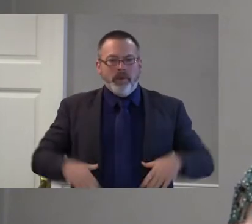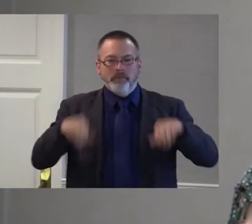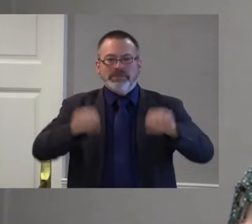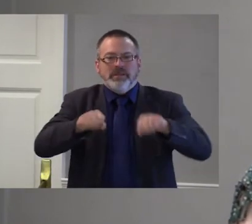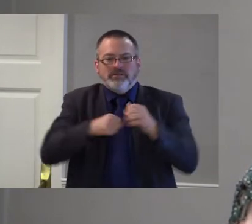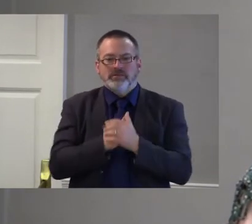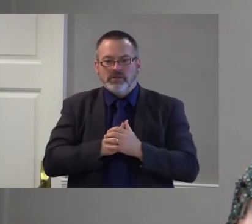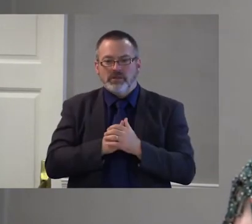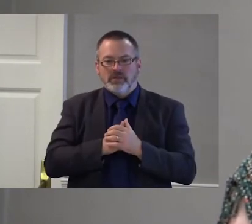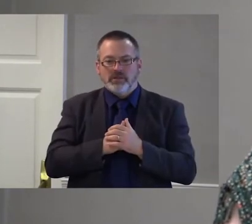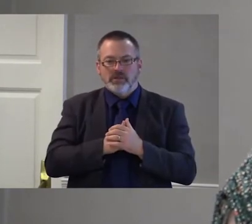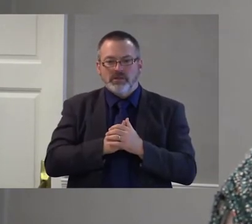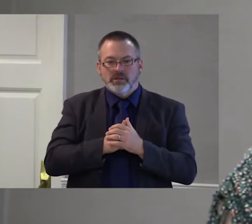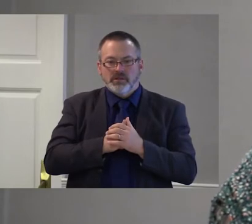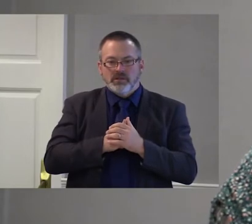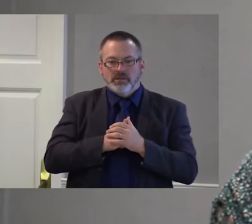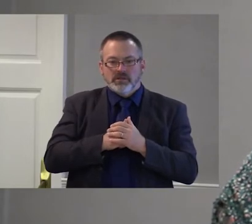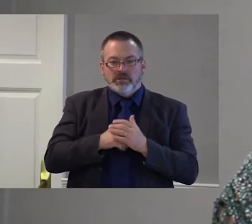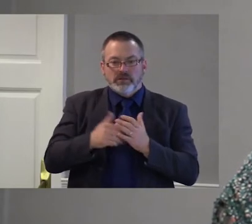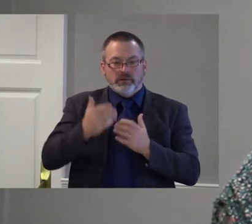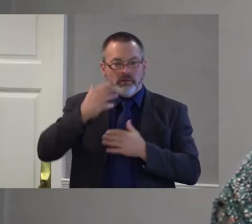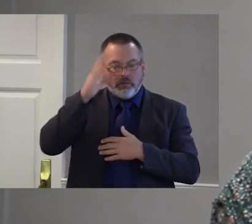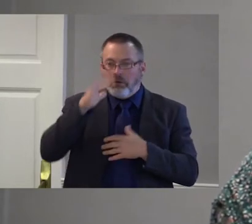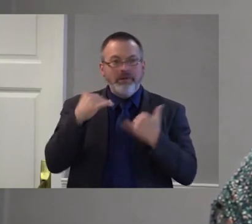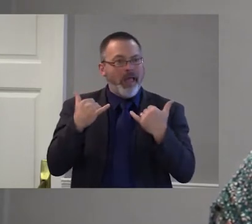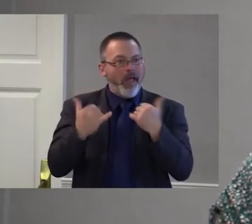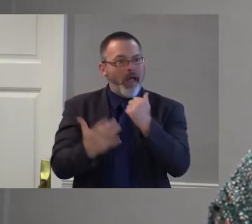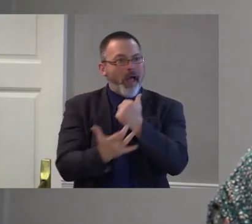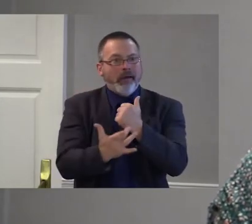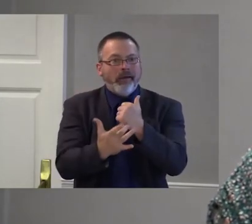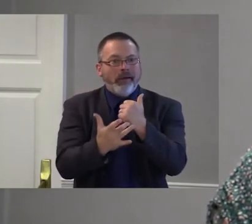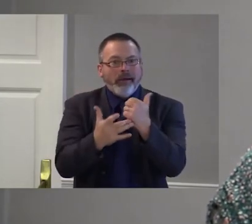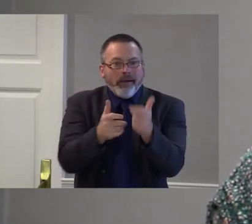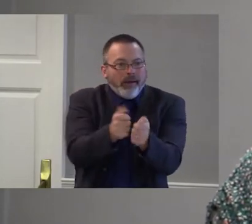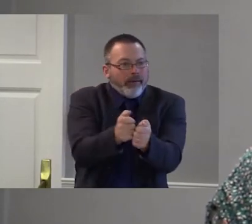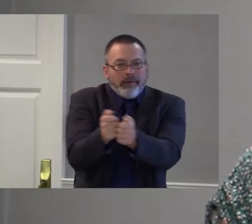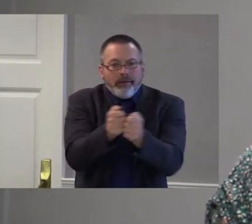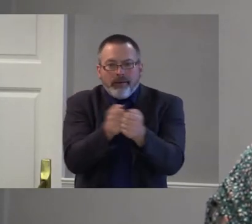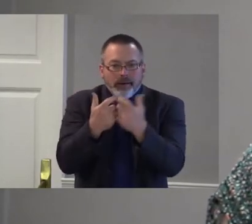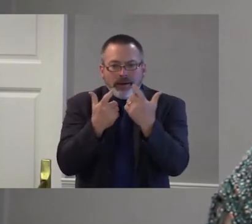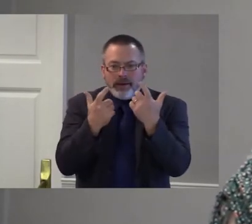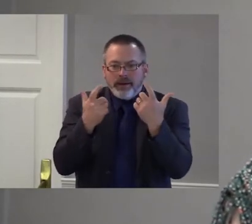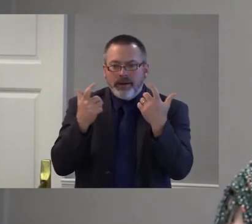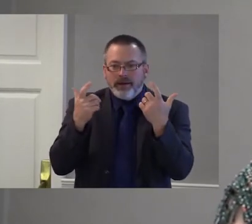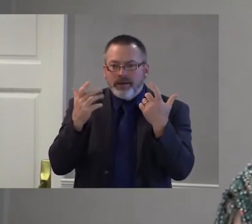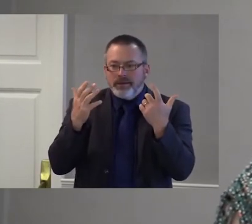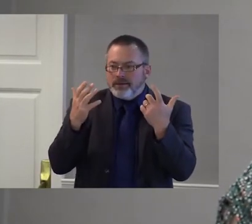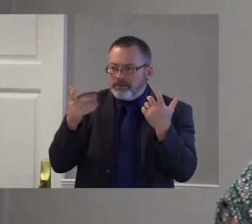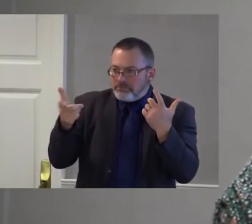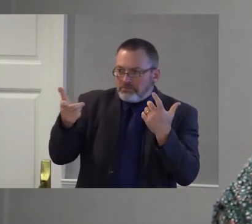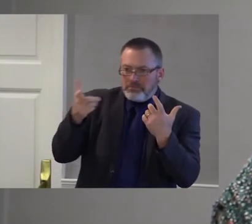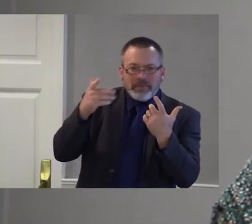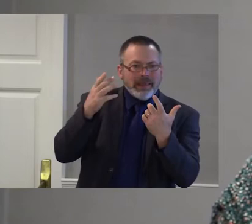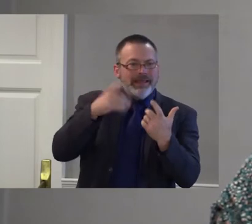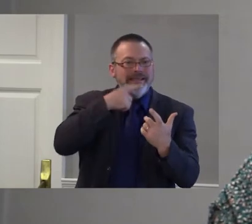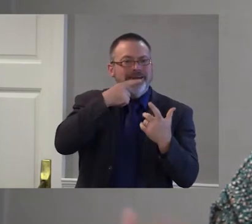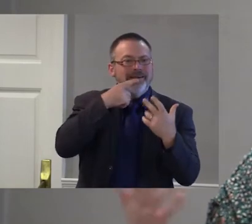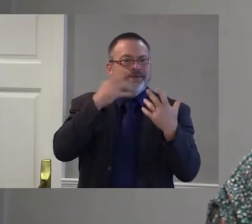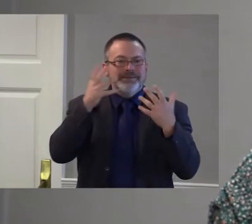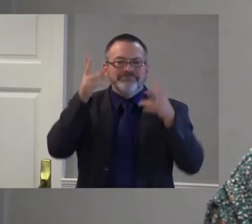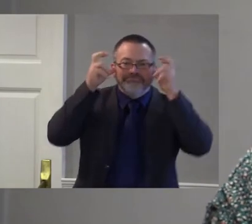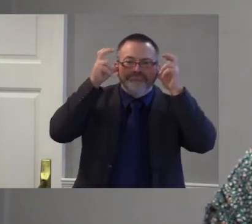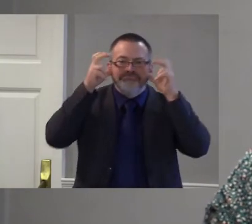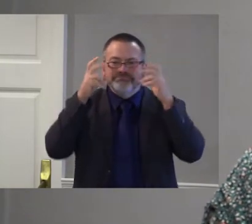Minecraft, swiftly building around us. But there is a law, and a law that invites full